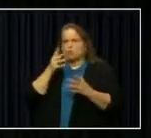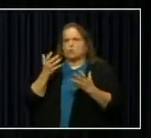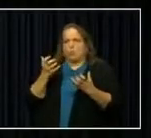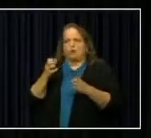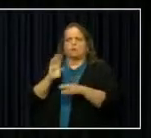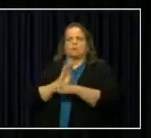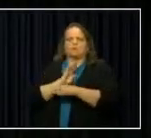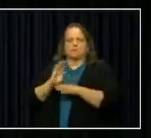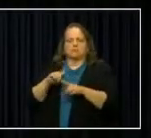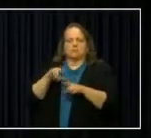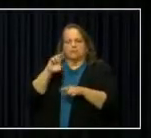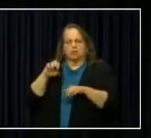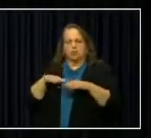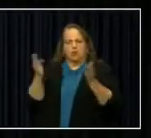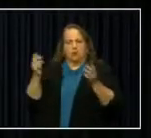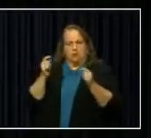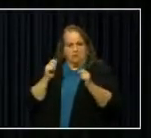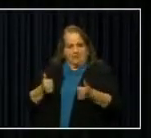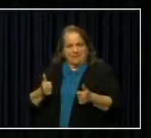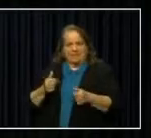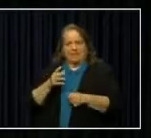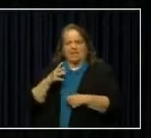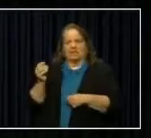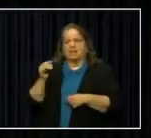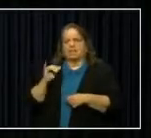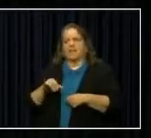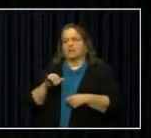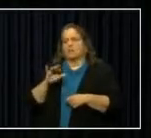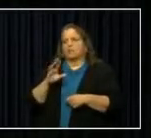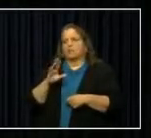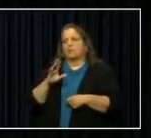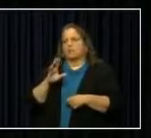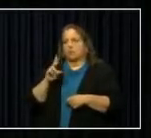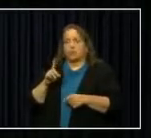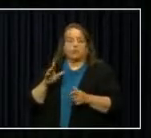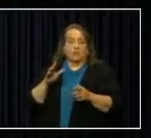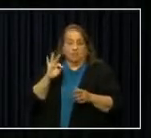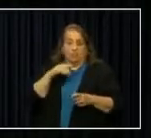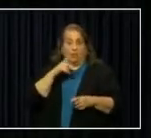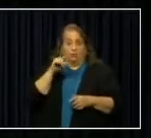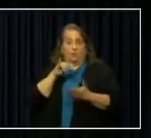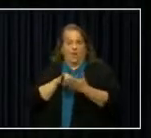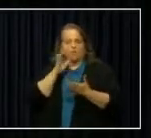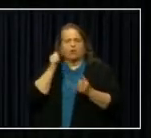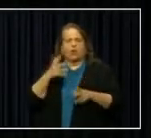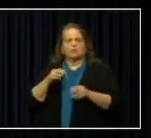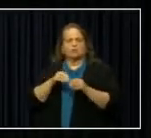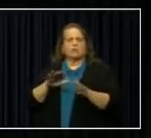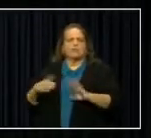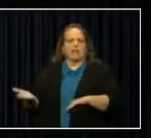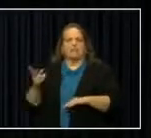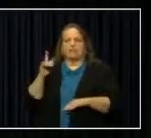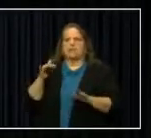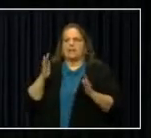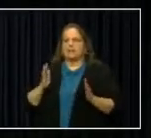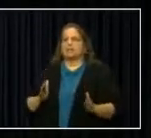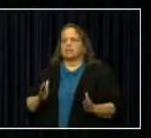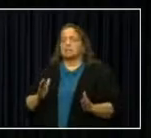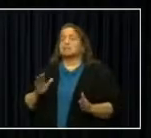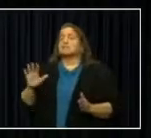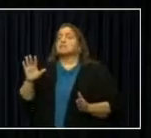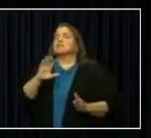businesses reopened immediately, and that would cause the death of more Kentuckians. Listen, Kentuckians out